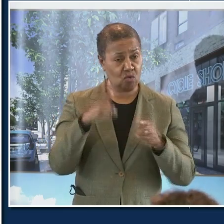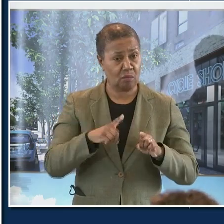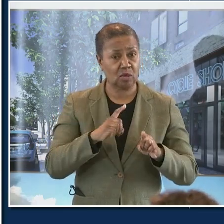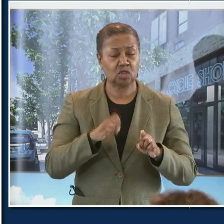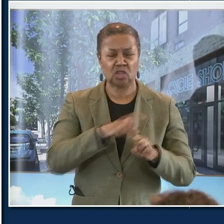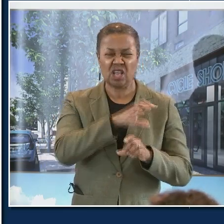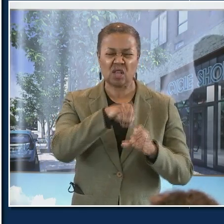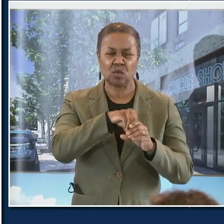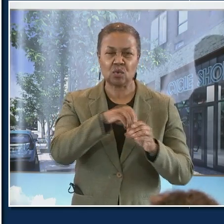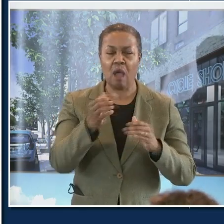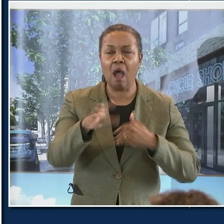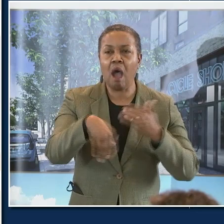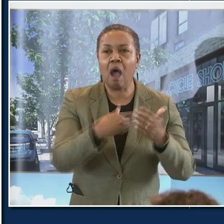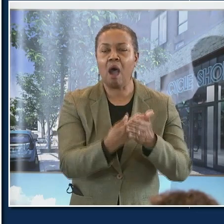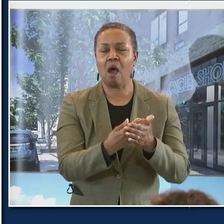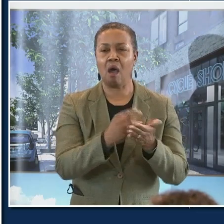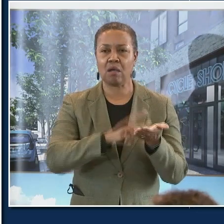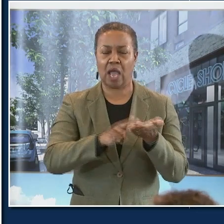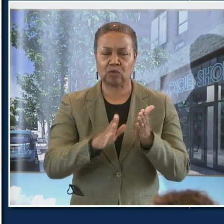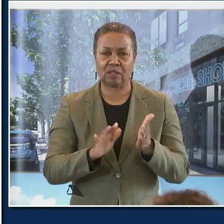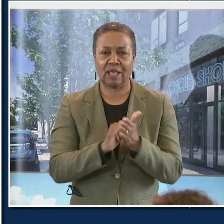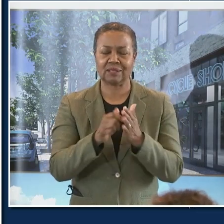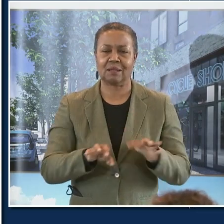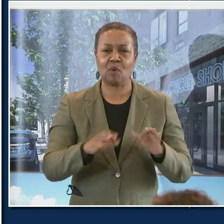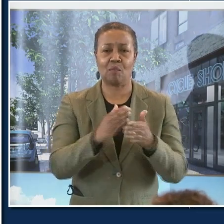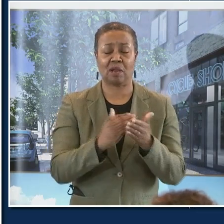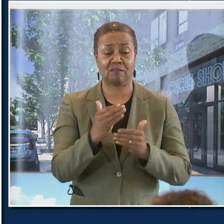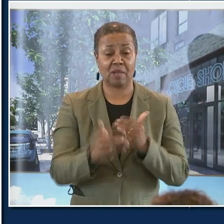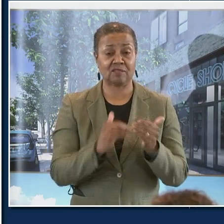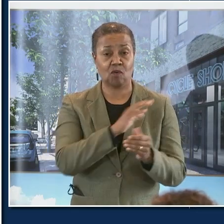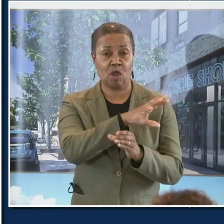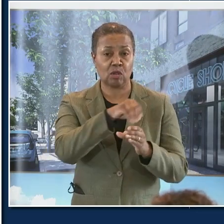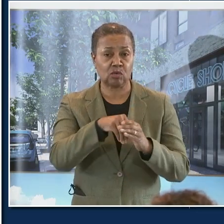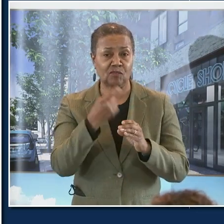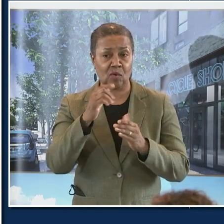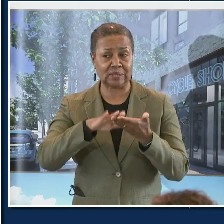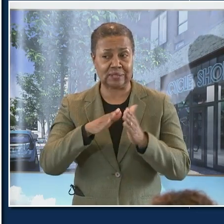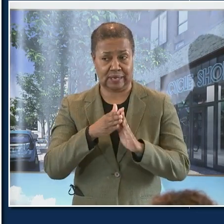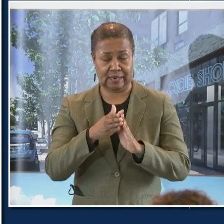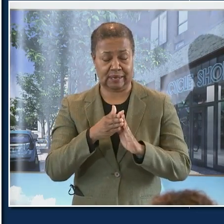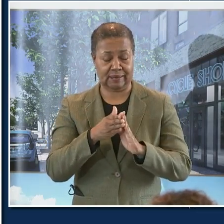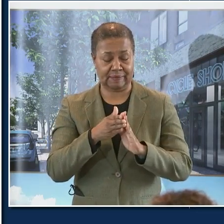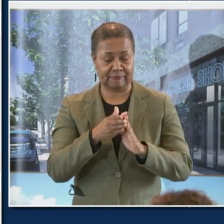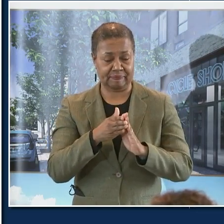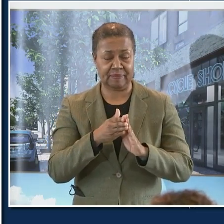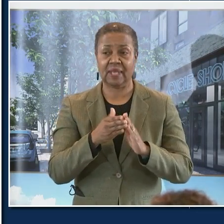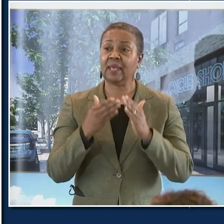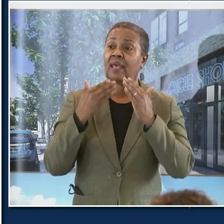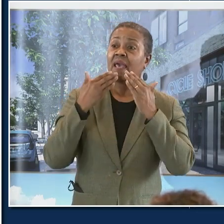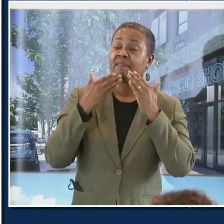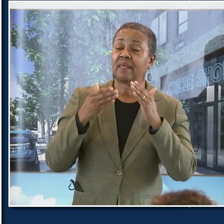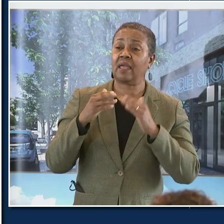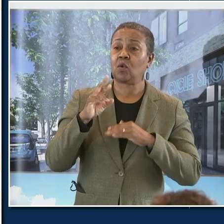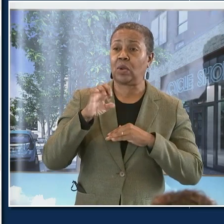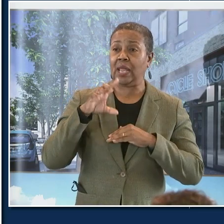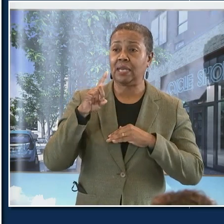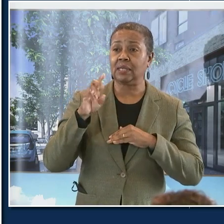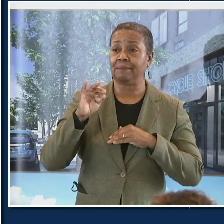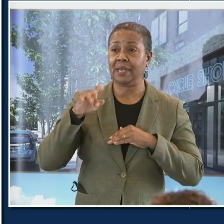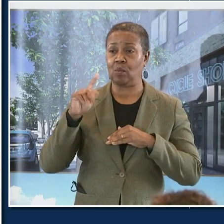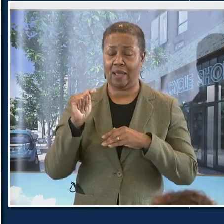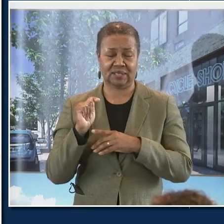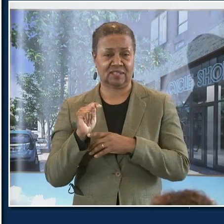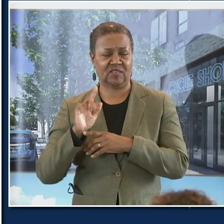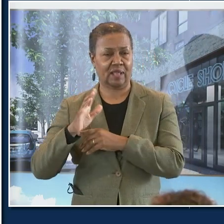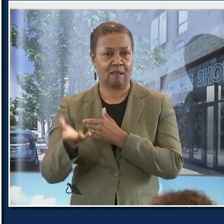all contractors. It's the key to the process for inclusion for the city. We want to thank Related Midwest